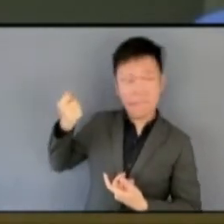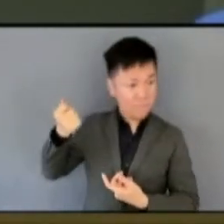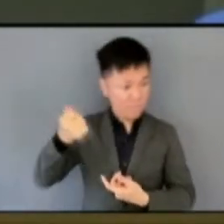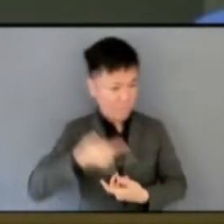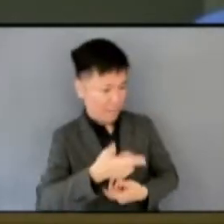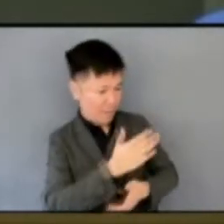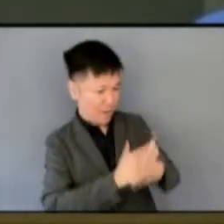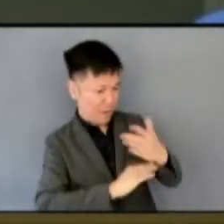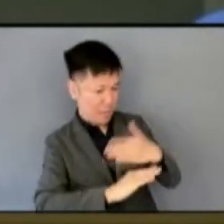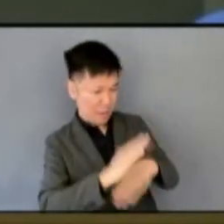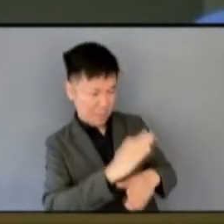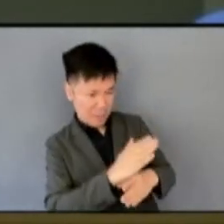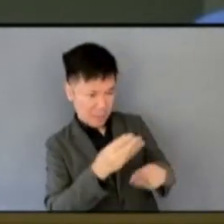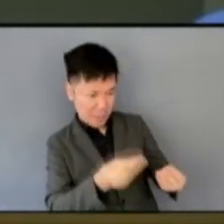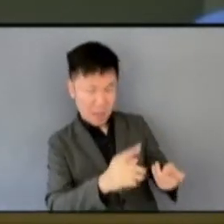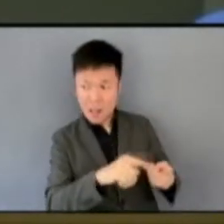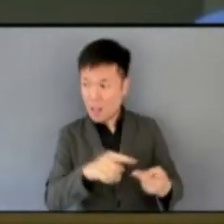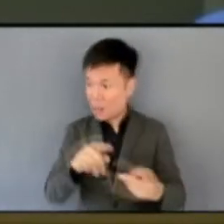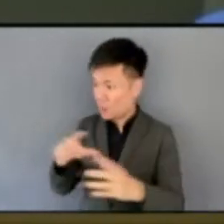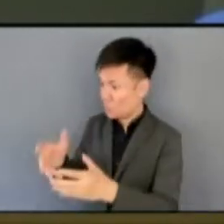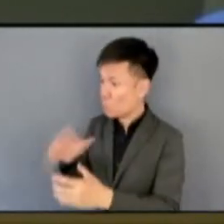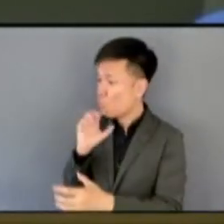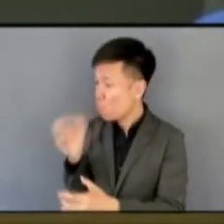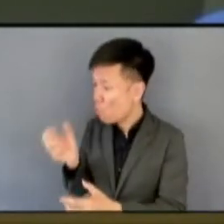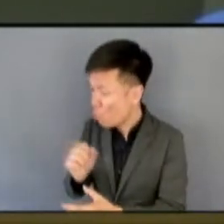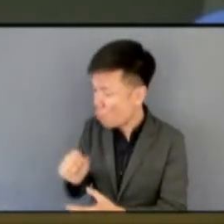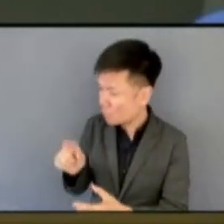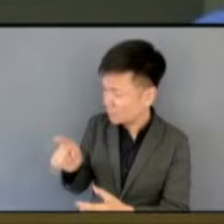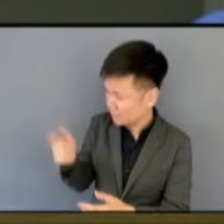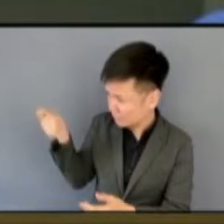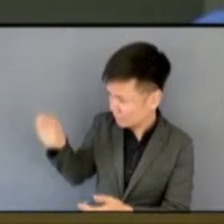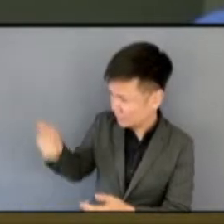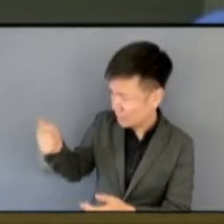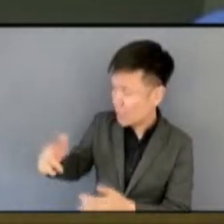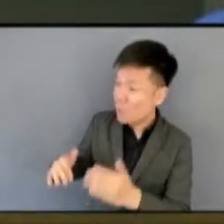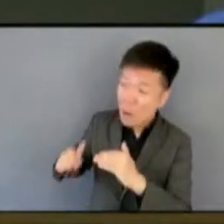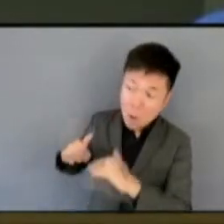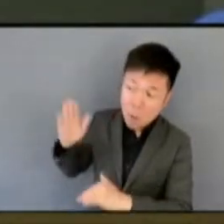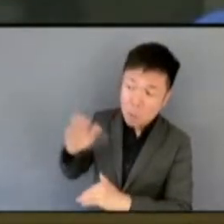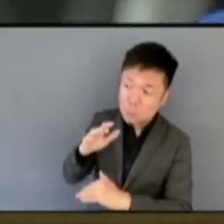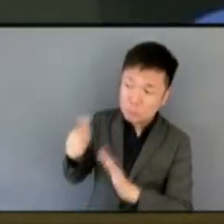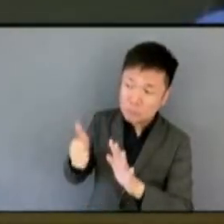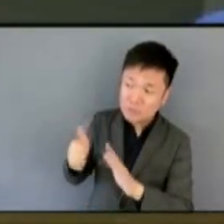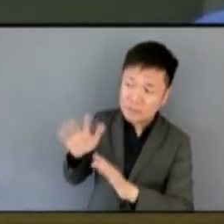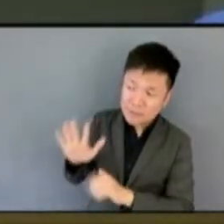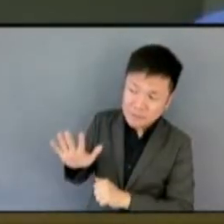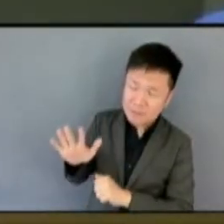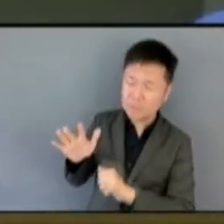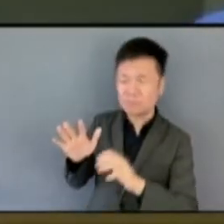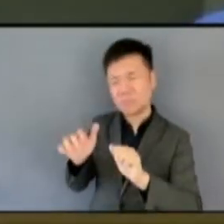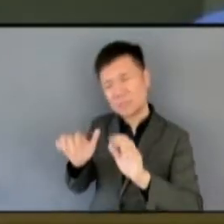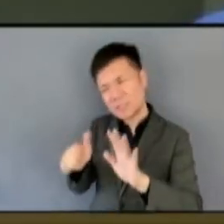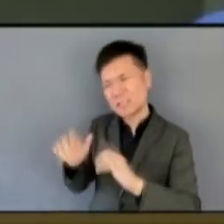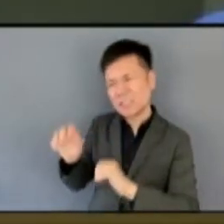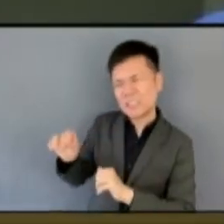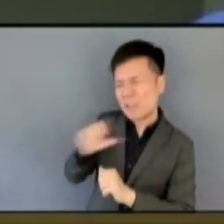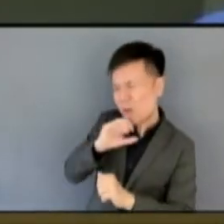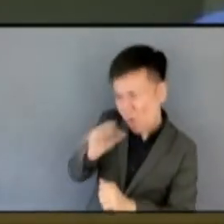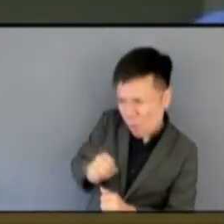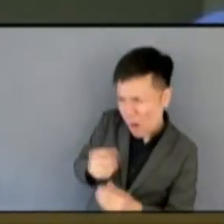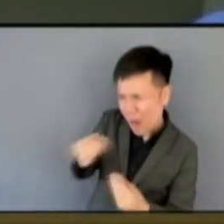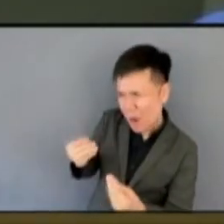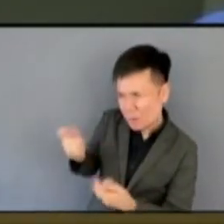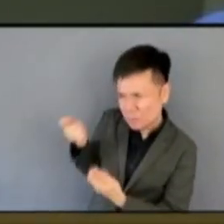and those for the elderly, typically defined as an individual over 60 or 65 years old, depending on the country. It